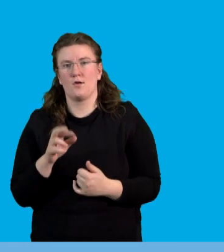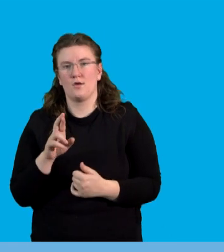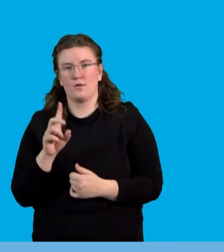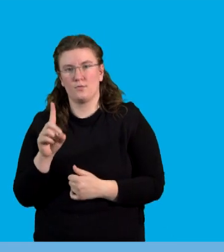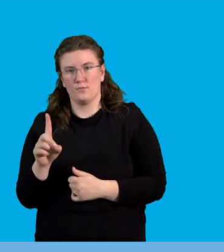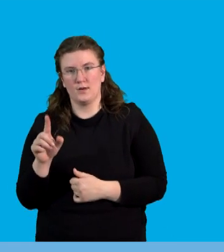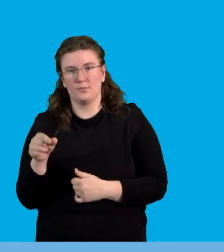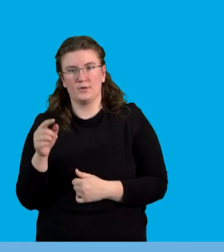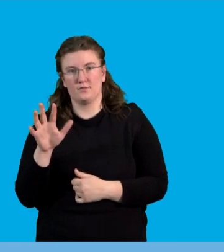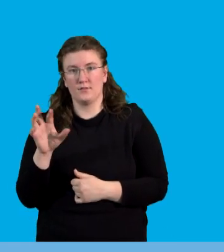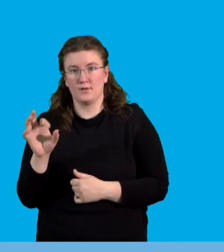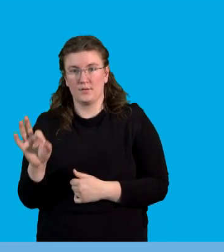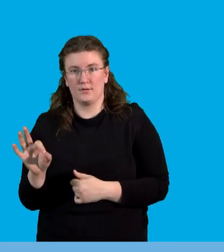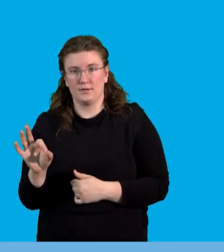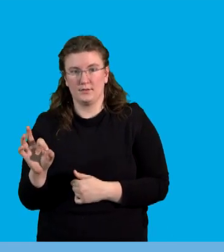now it's